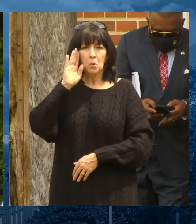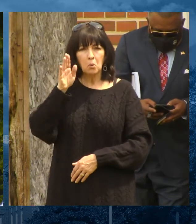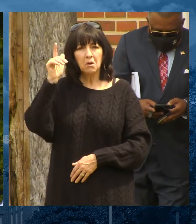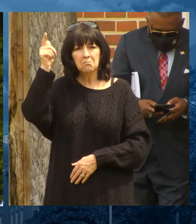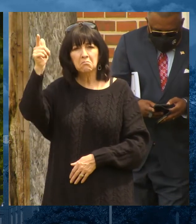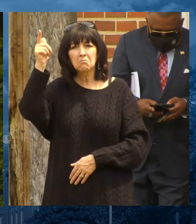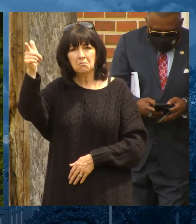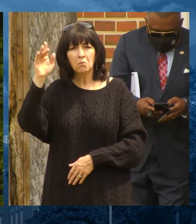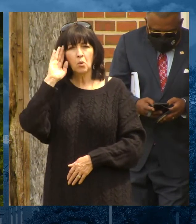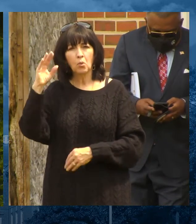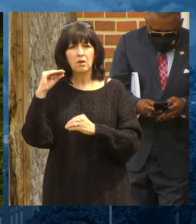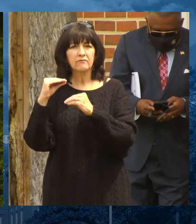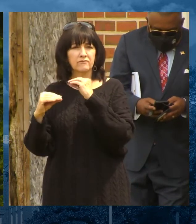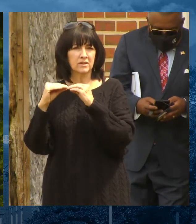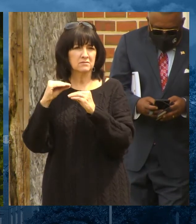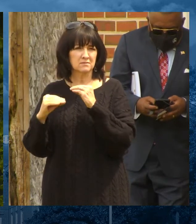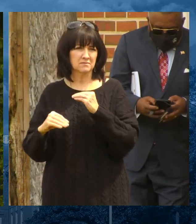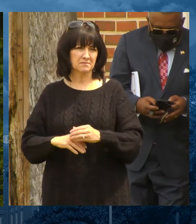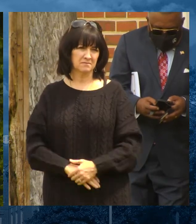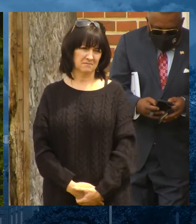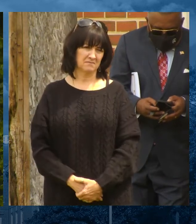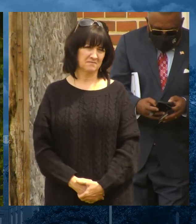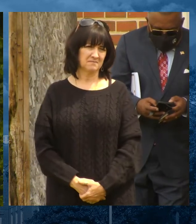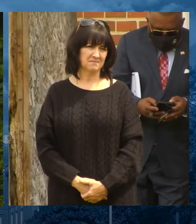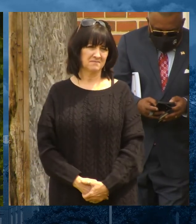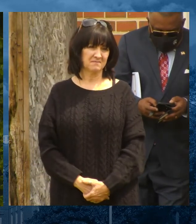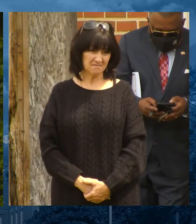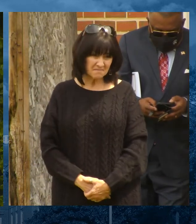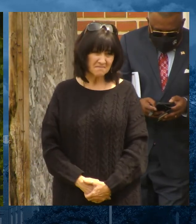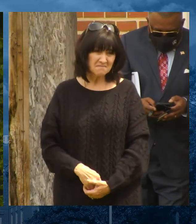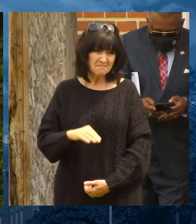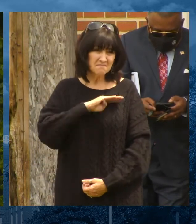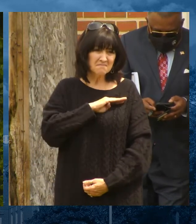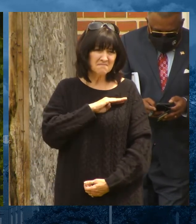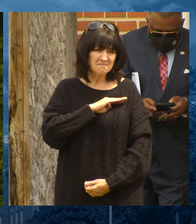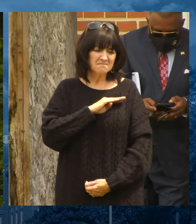time. Well, that wasn't good enough for my father,